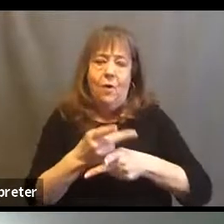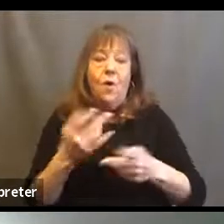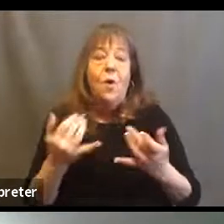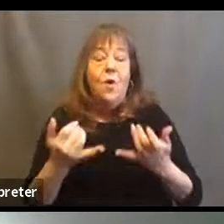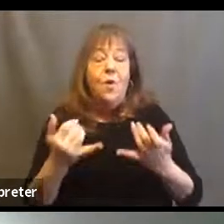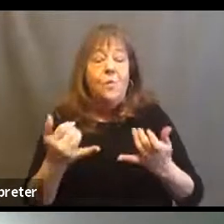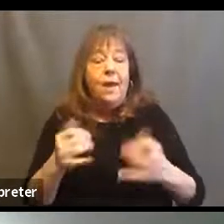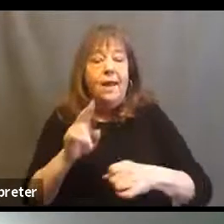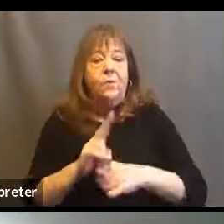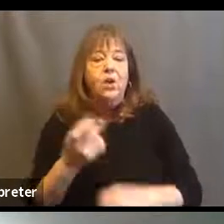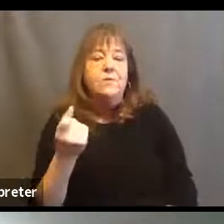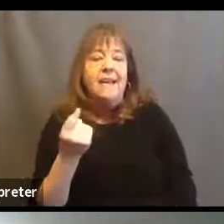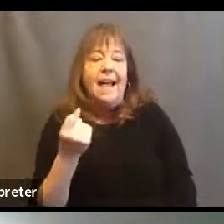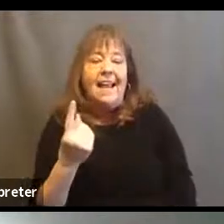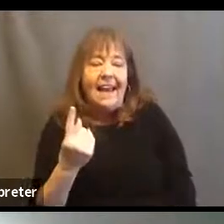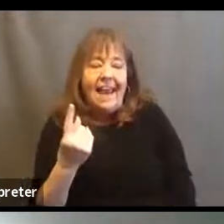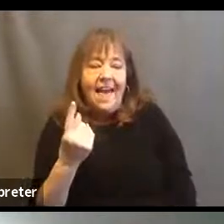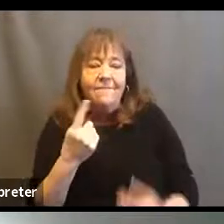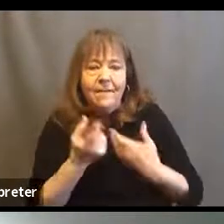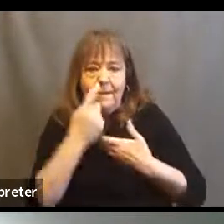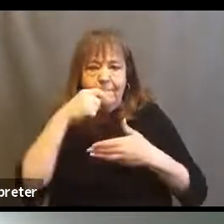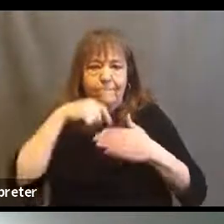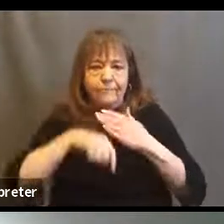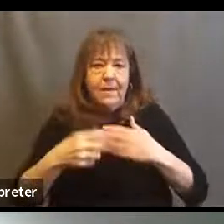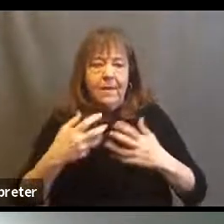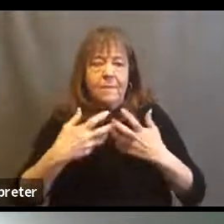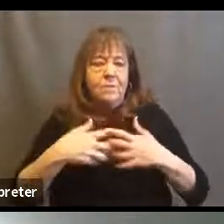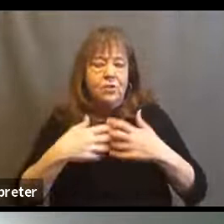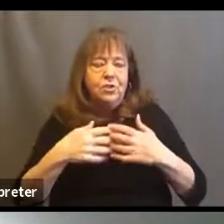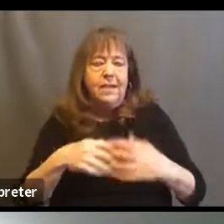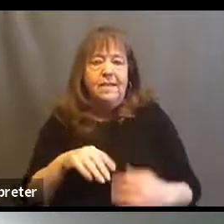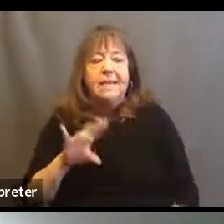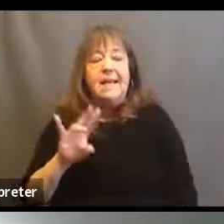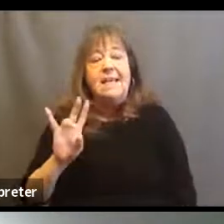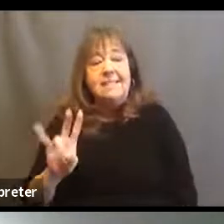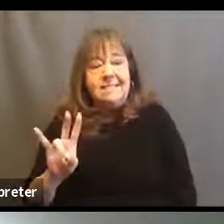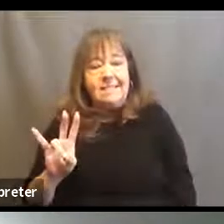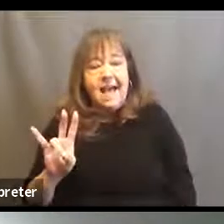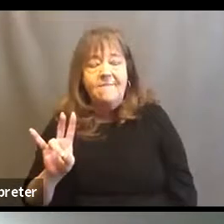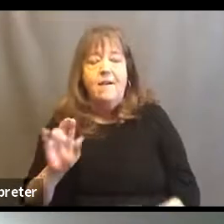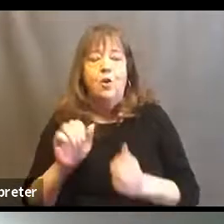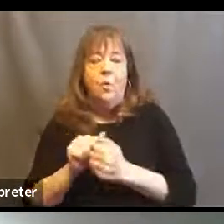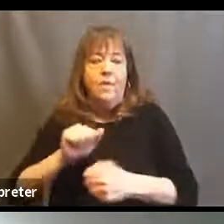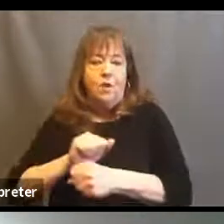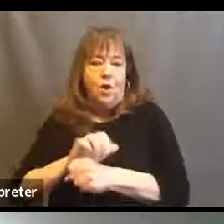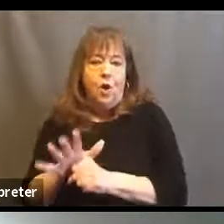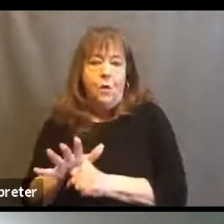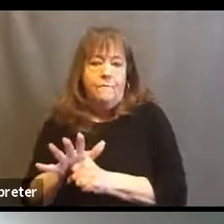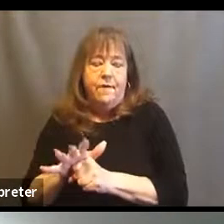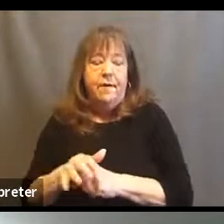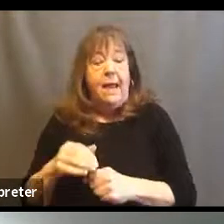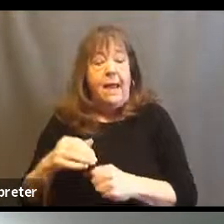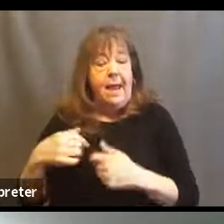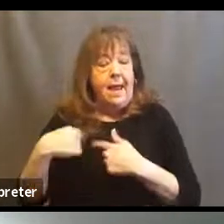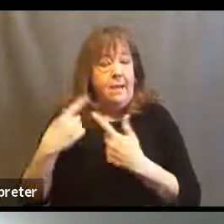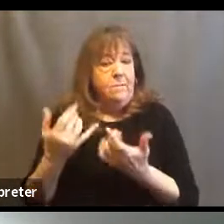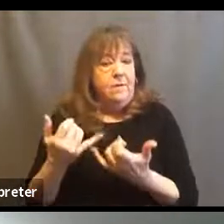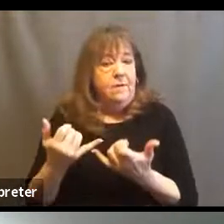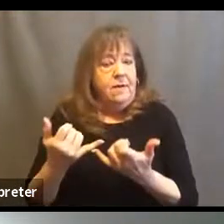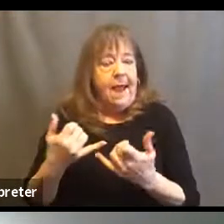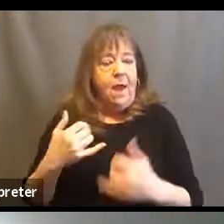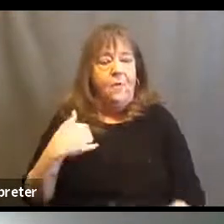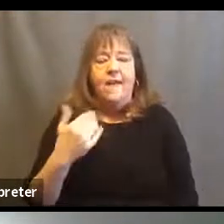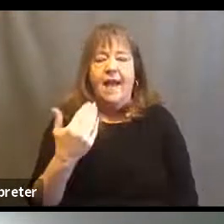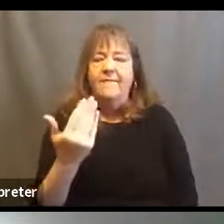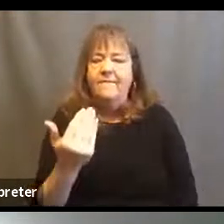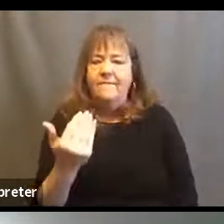using 11 vents total in the hospital, 7 of which are going to patients with COVID-19. And up to this point in February, we have had